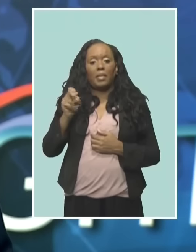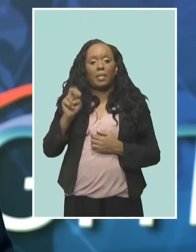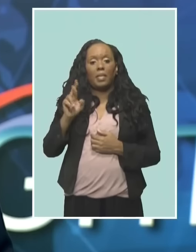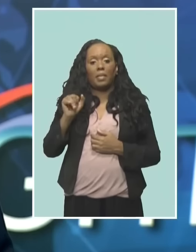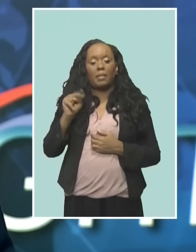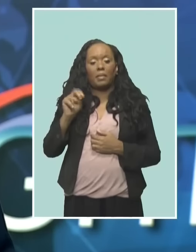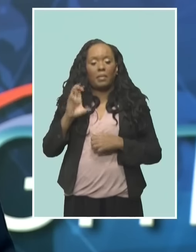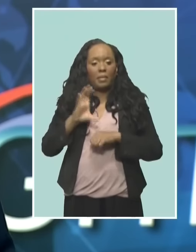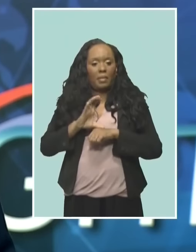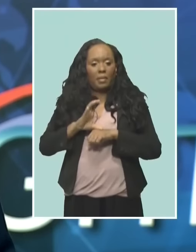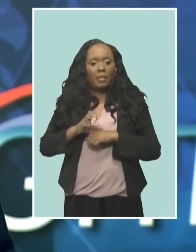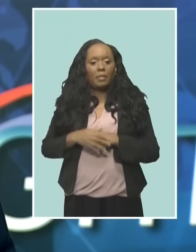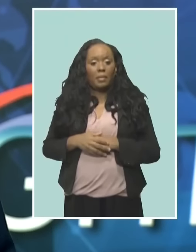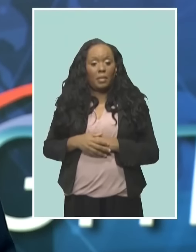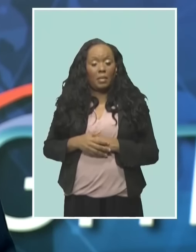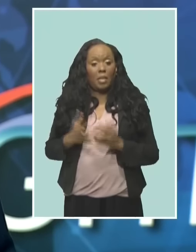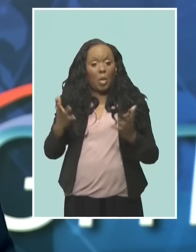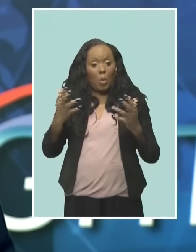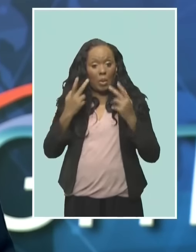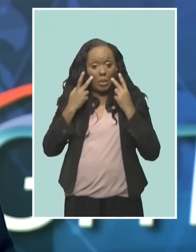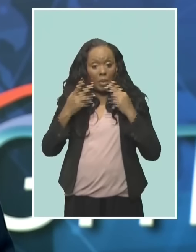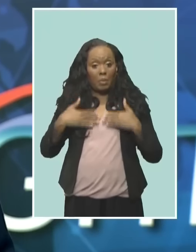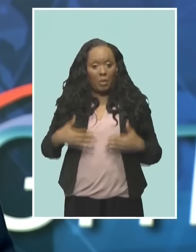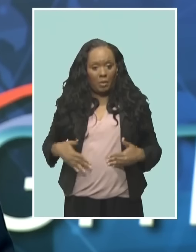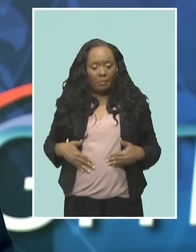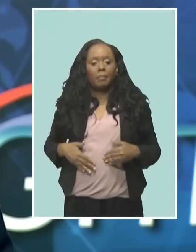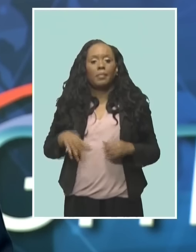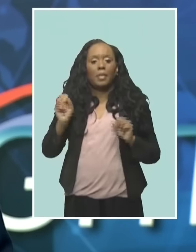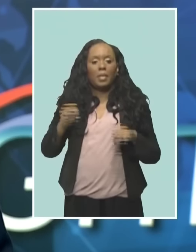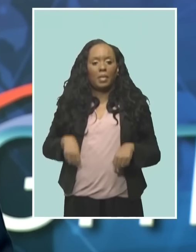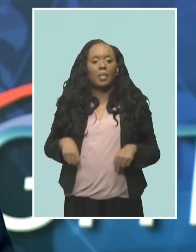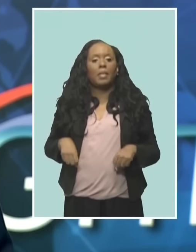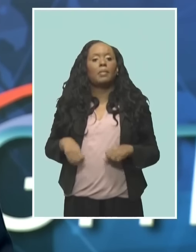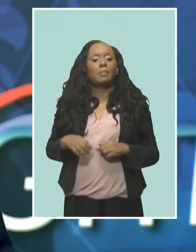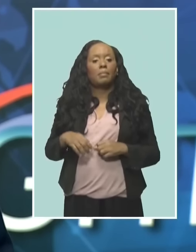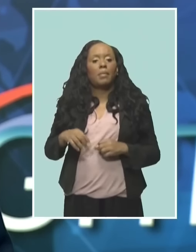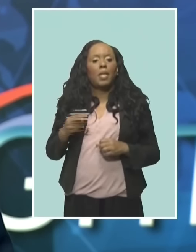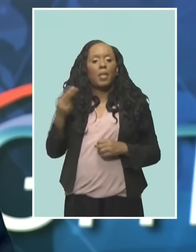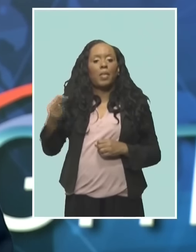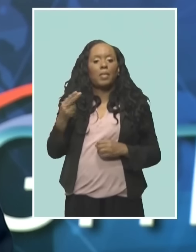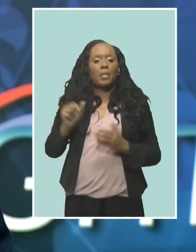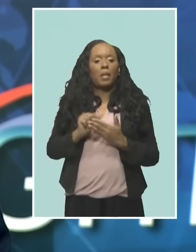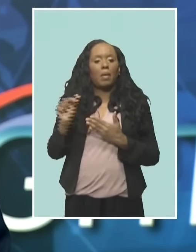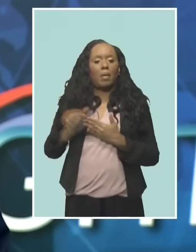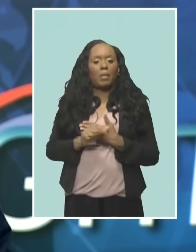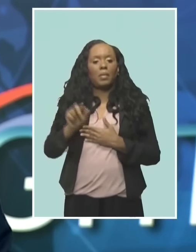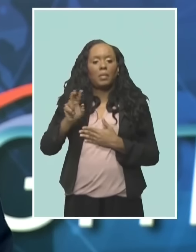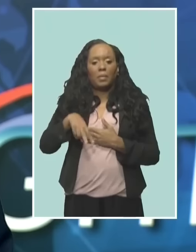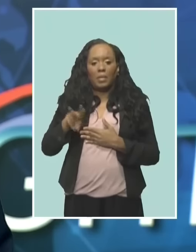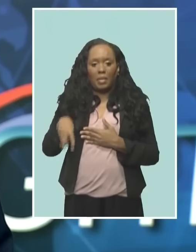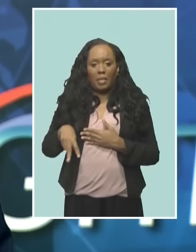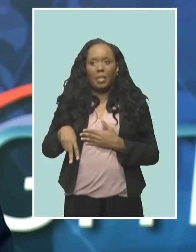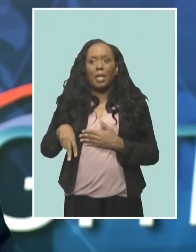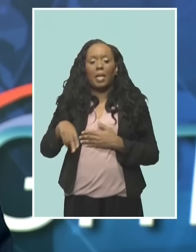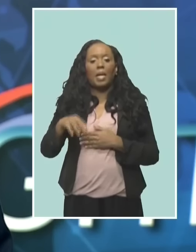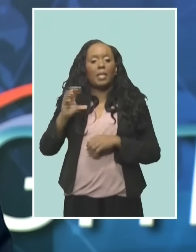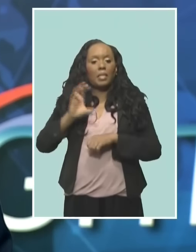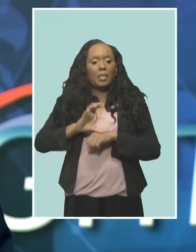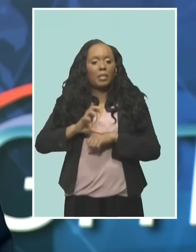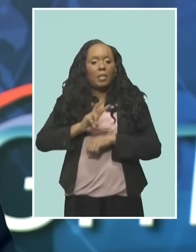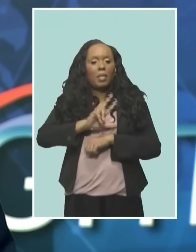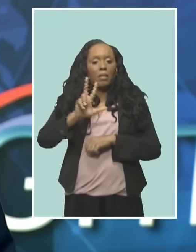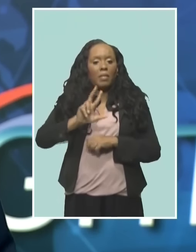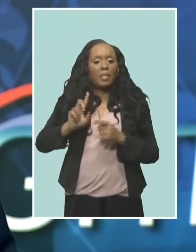Philip. Viewing of the body will take place on Thursday, the 22nd of August at the St. Catherine Anglican Church from 3 to 6